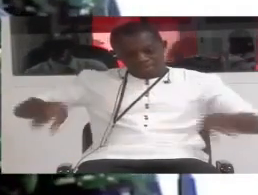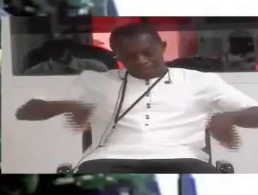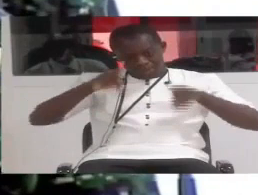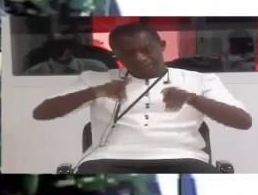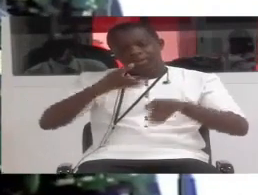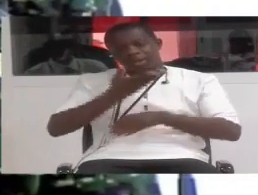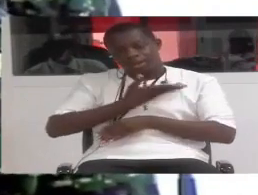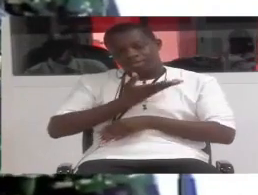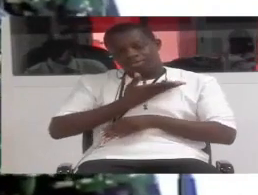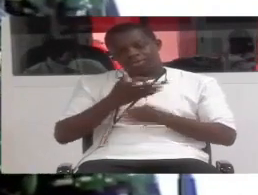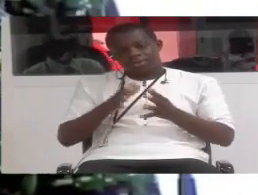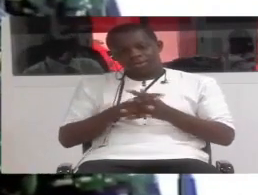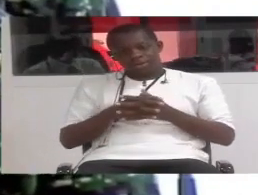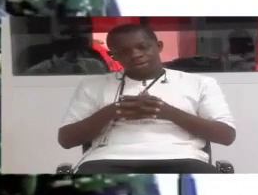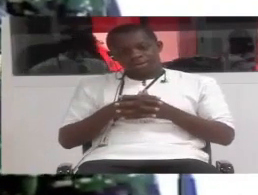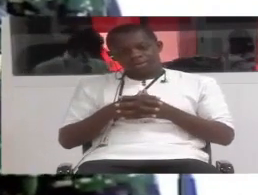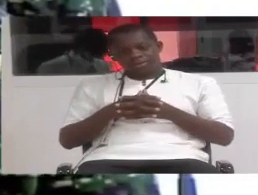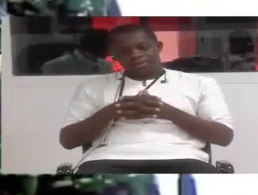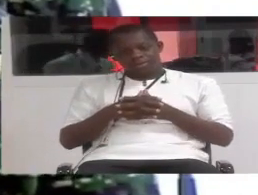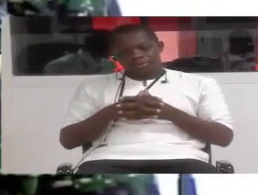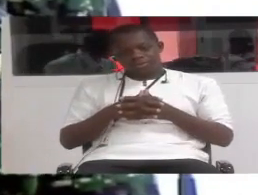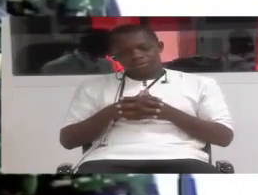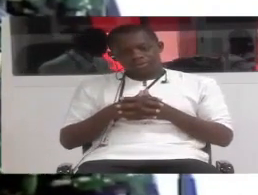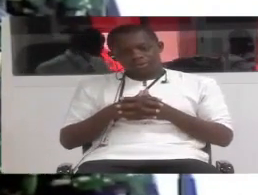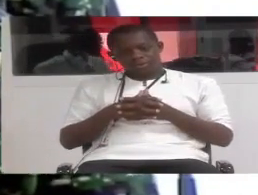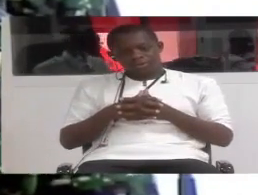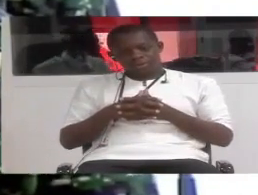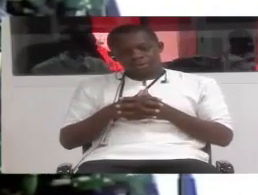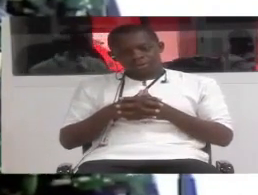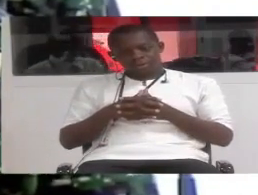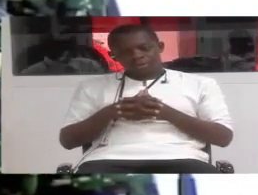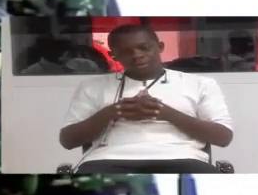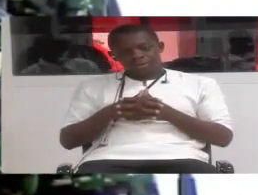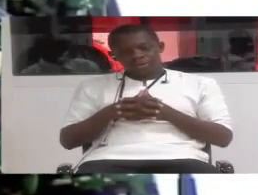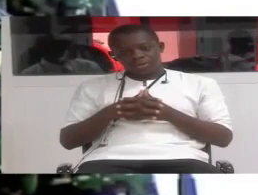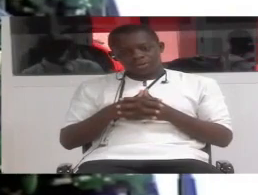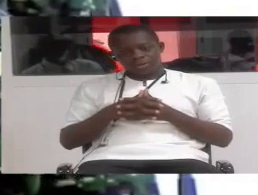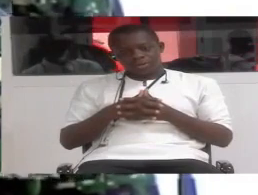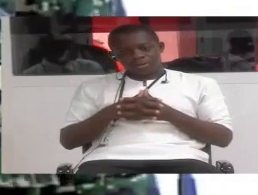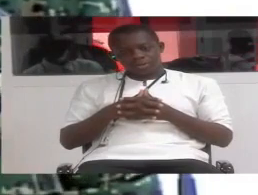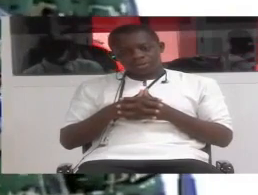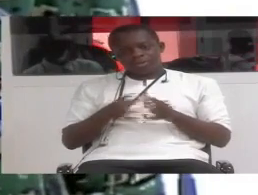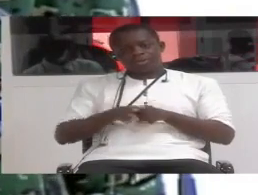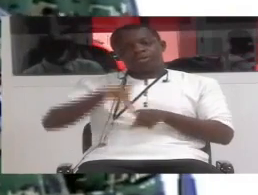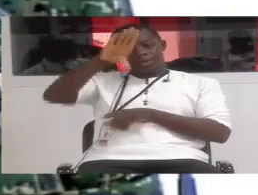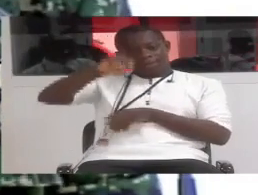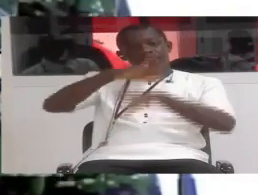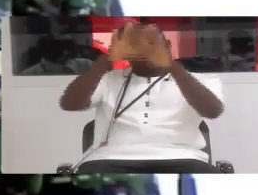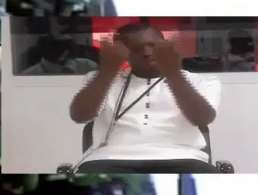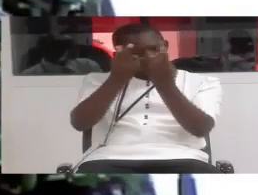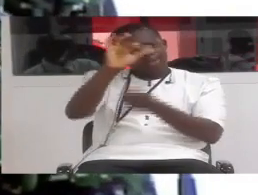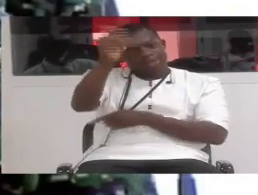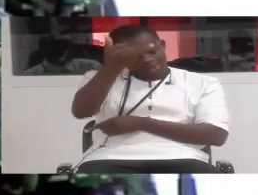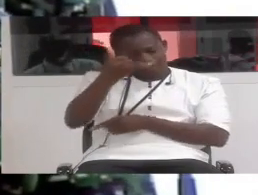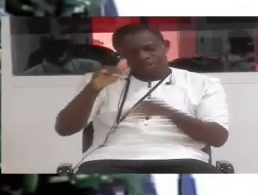moy dafa bëgg sétal mbir mi ñooñu bokk nañ ci loxo def nañ dara ci réew bi ndax bokkuñu def nañ waaw bokk nañ.